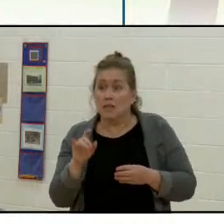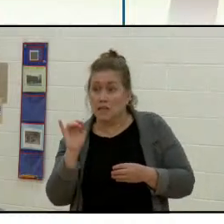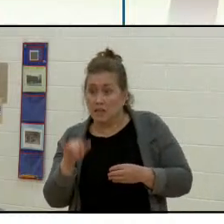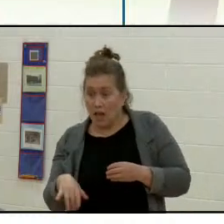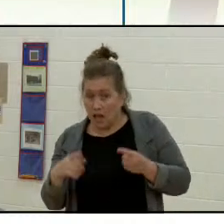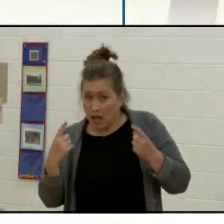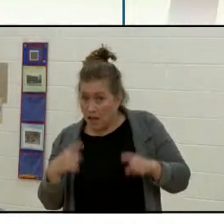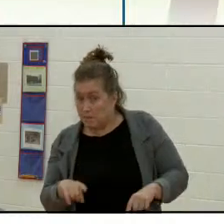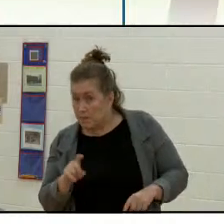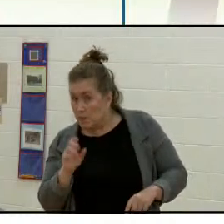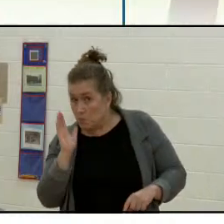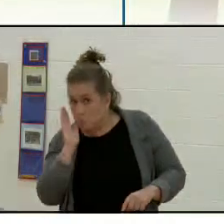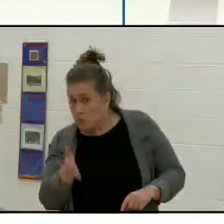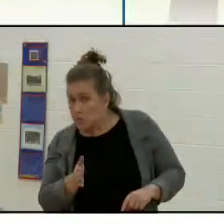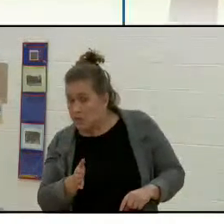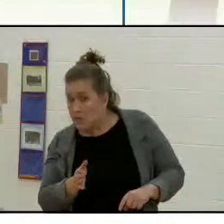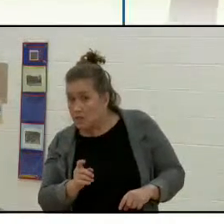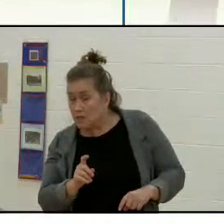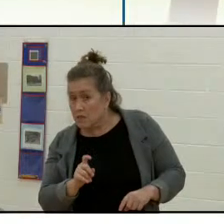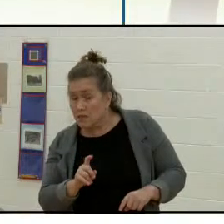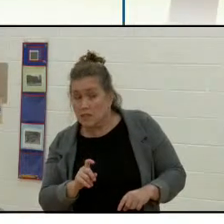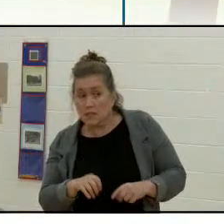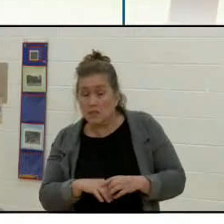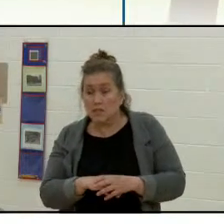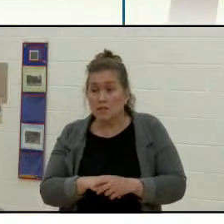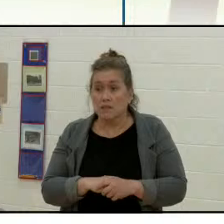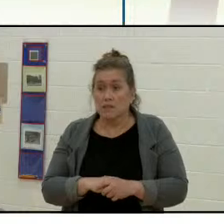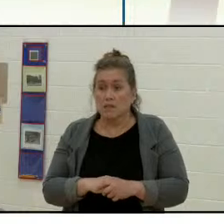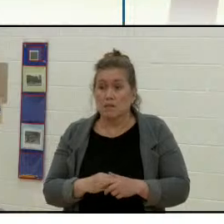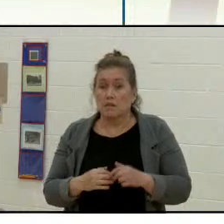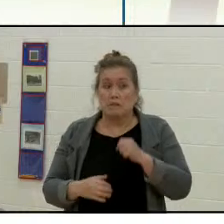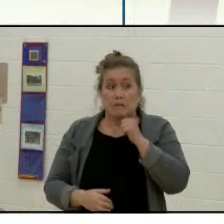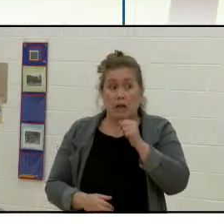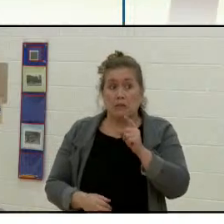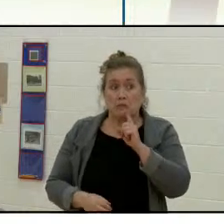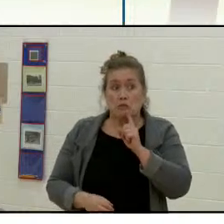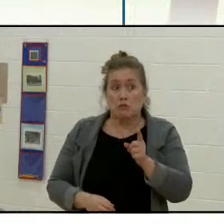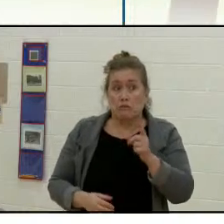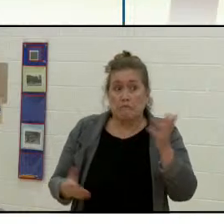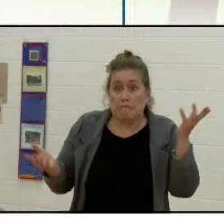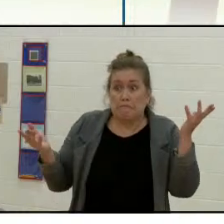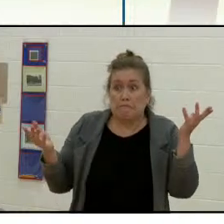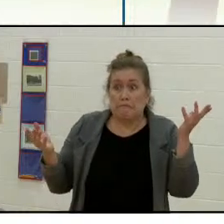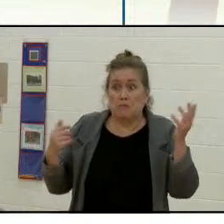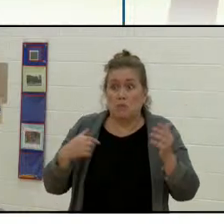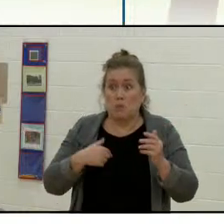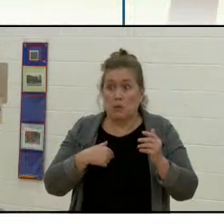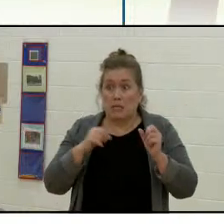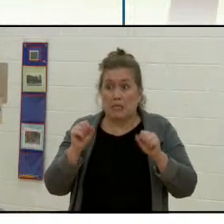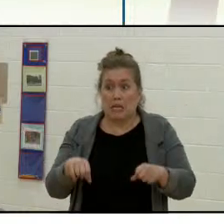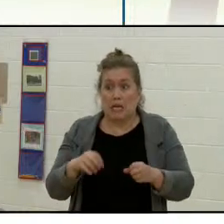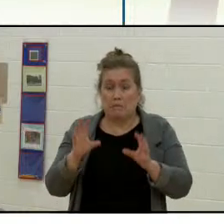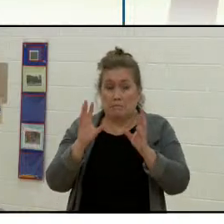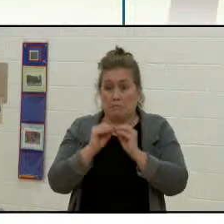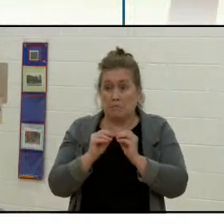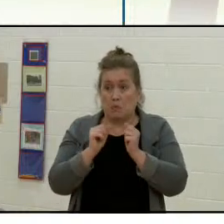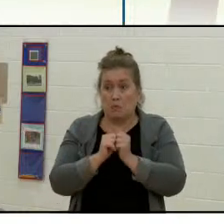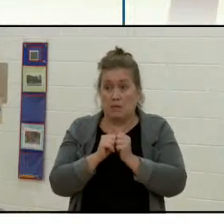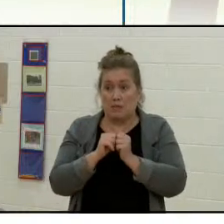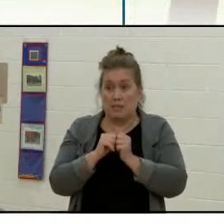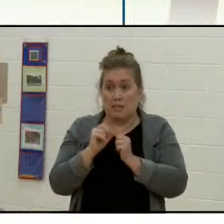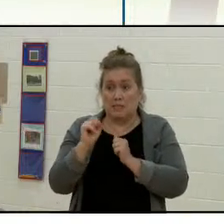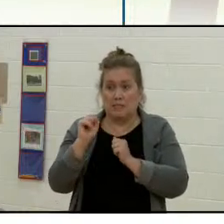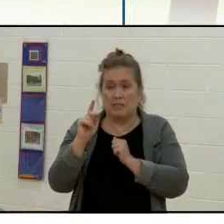Nobody's gonna use them. That's not really true. One of the things that we were speaking with skateboarders, especially about, and